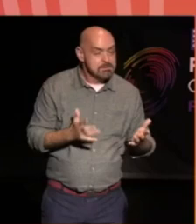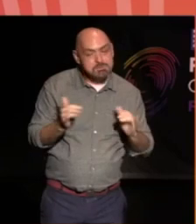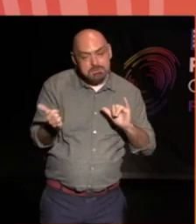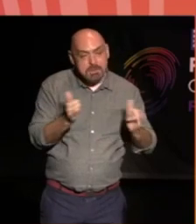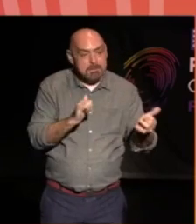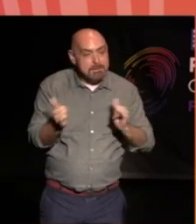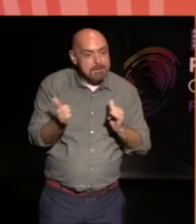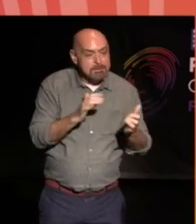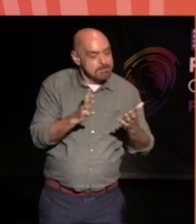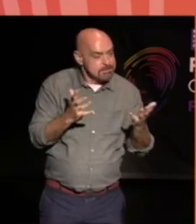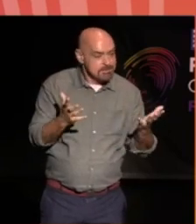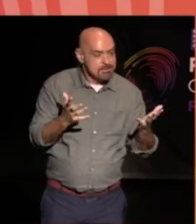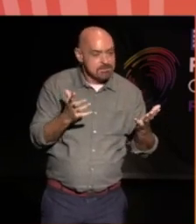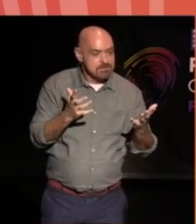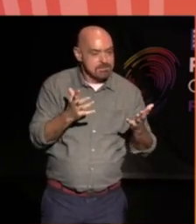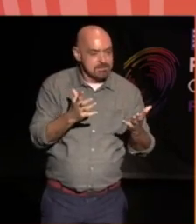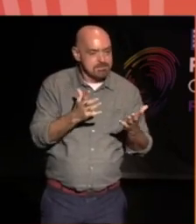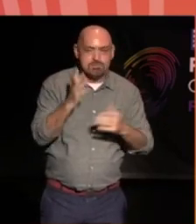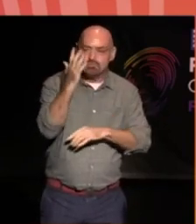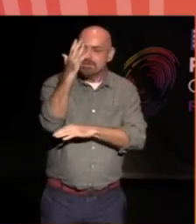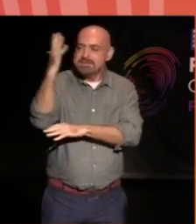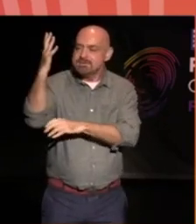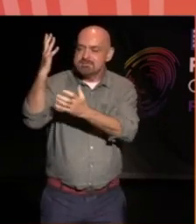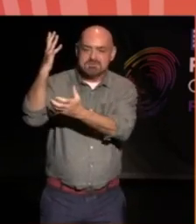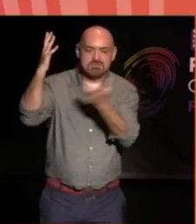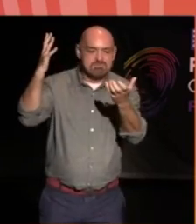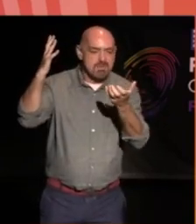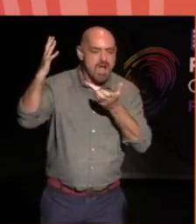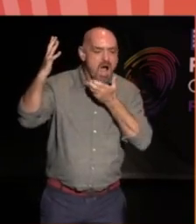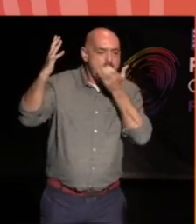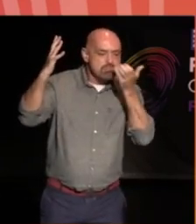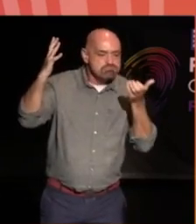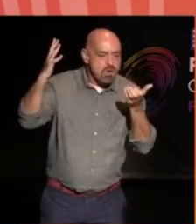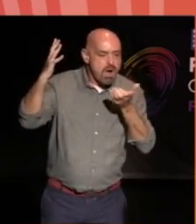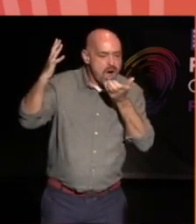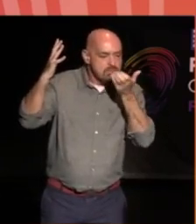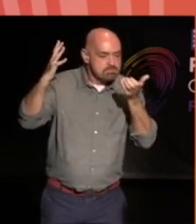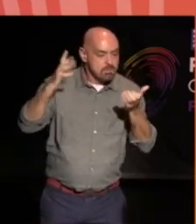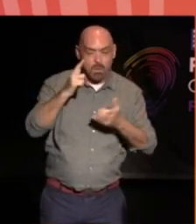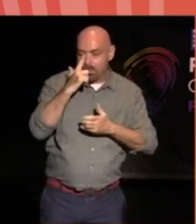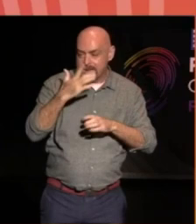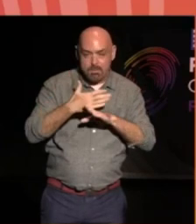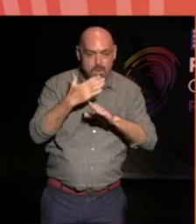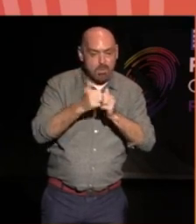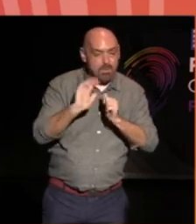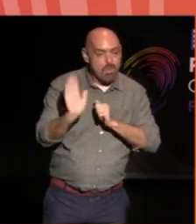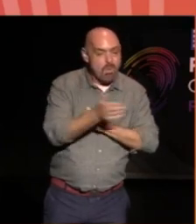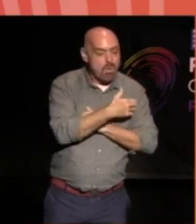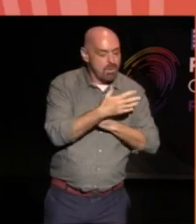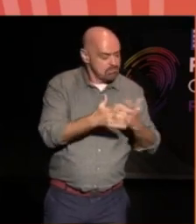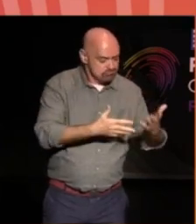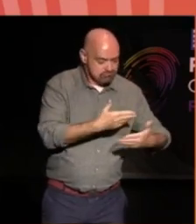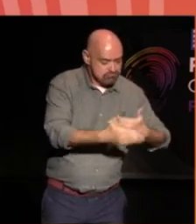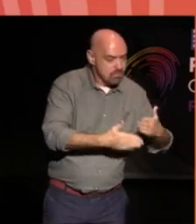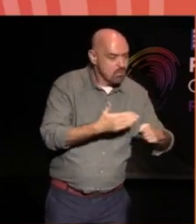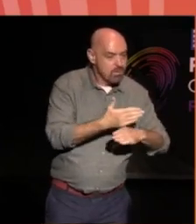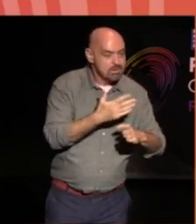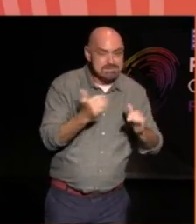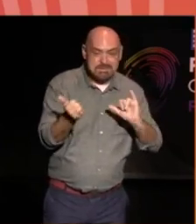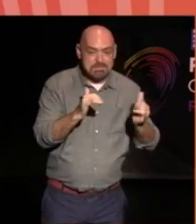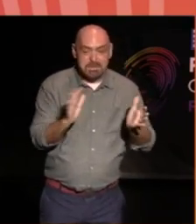Sometimes it's the yield of trees. We can work with all of them, and sometimes none.